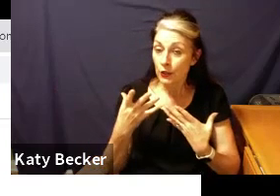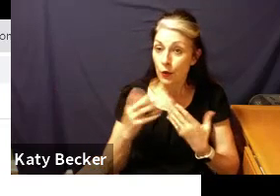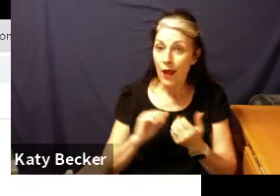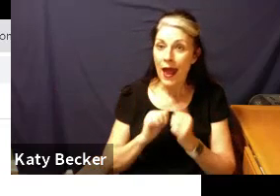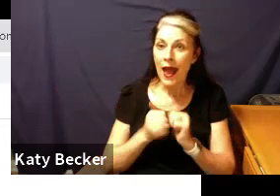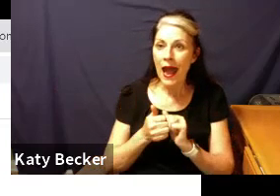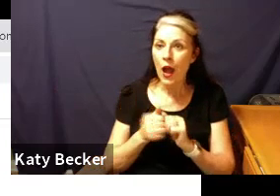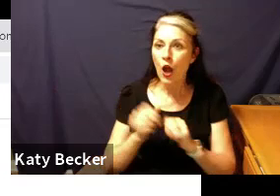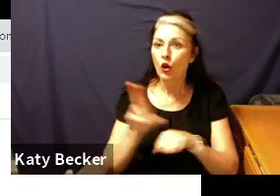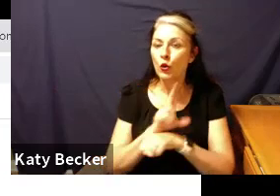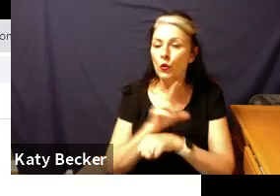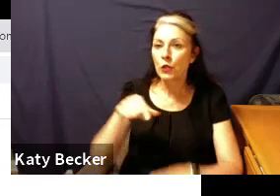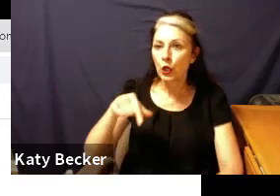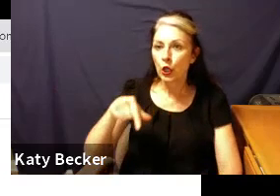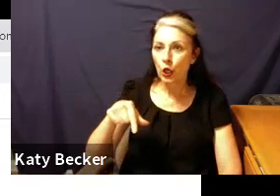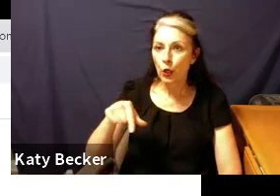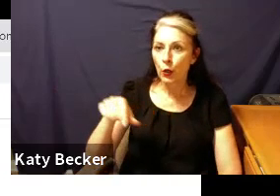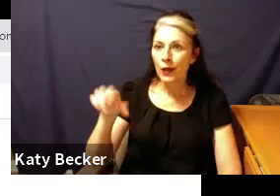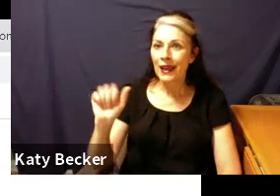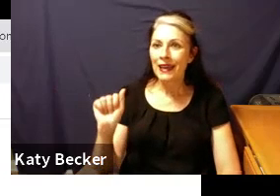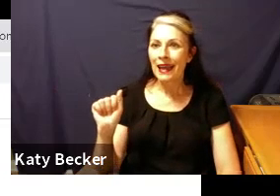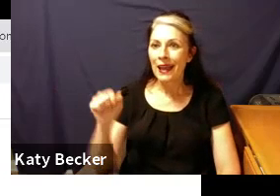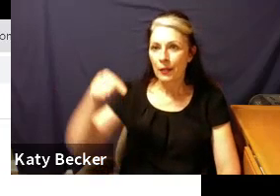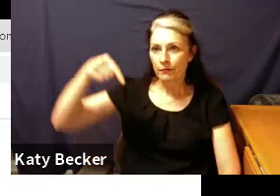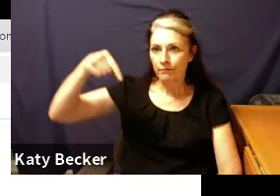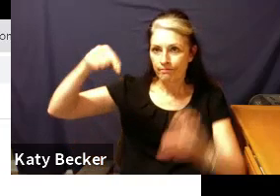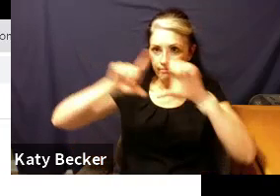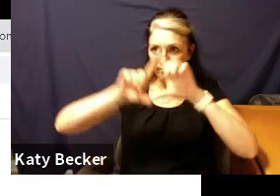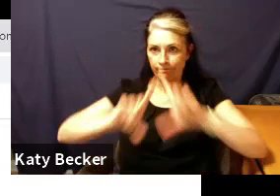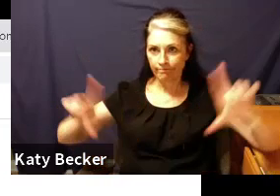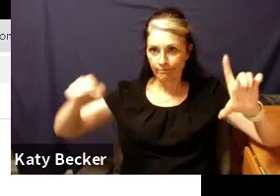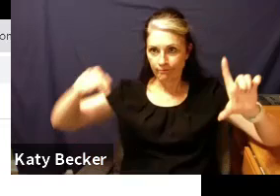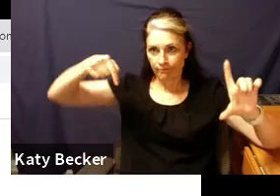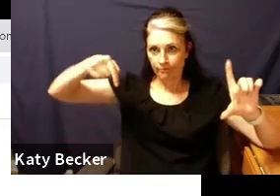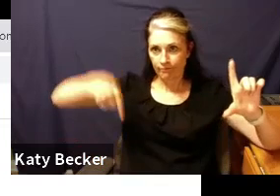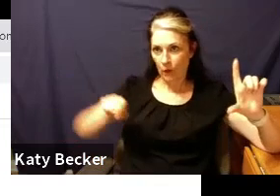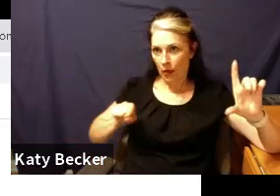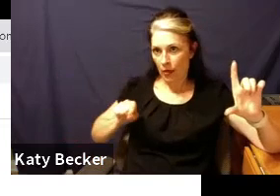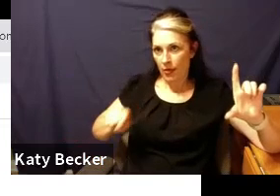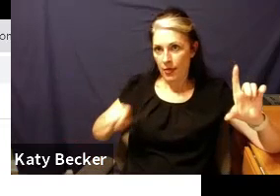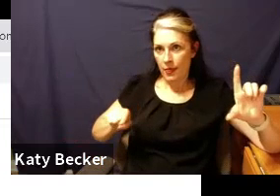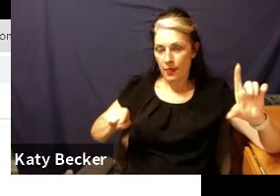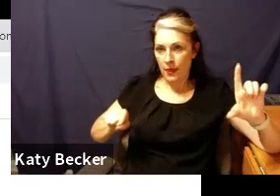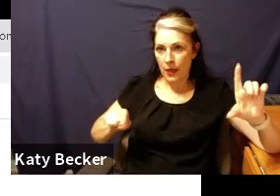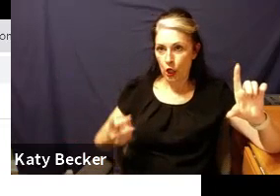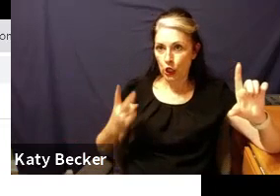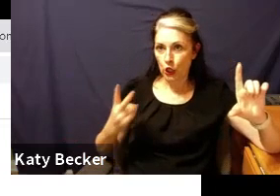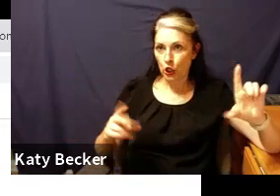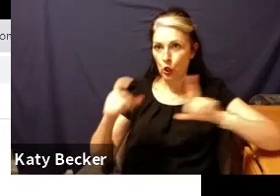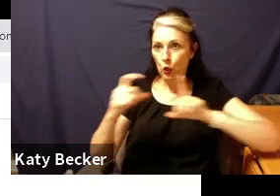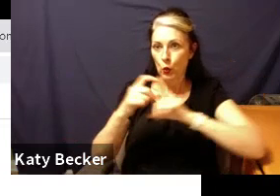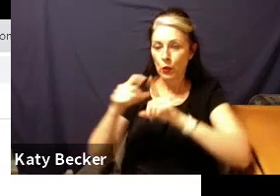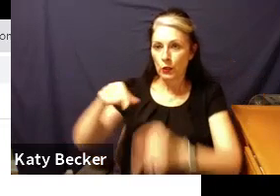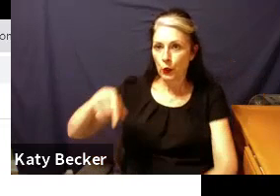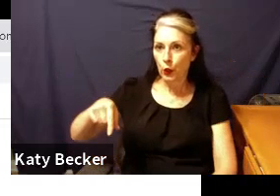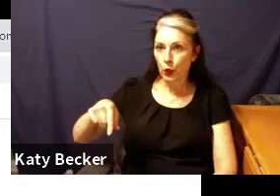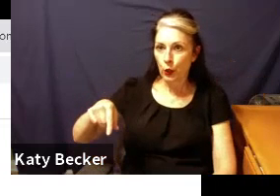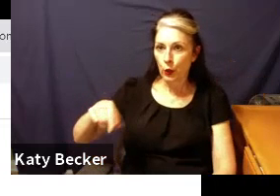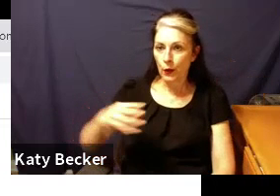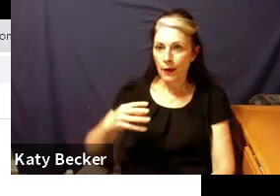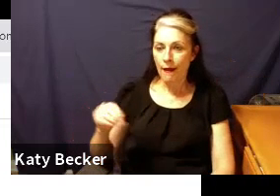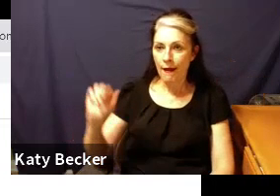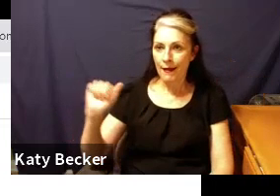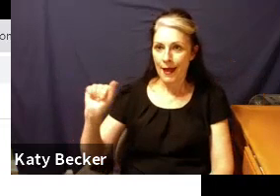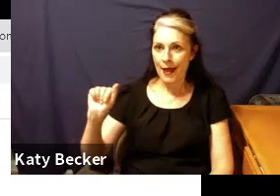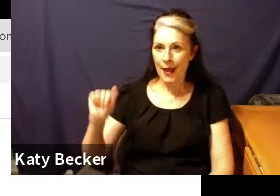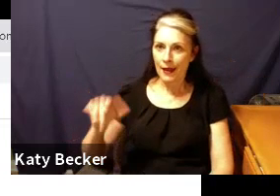the Q&A button at the bottom of your screen. It's the 2 word bubbles that say Q&A, and she